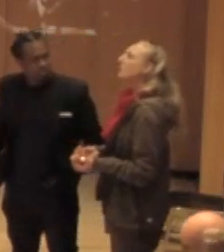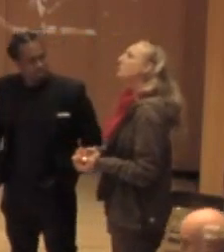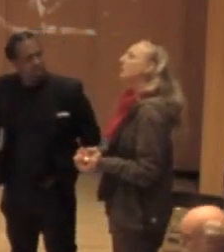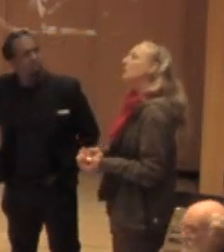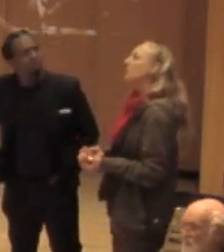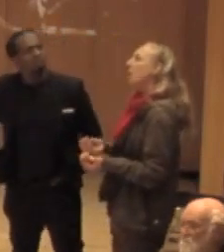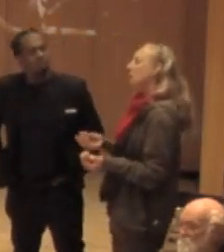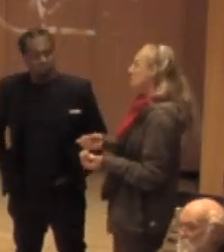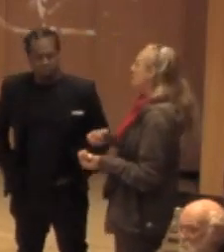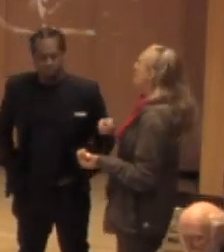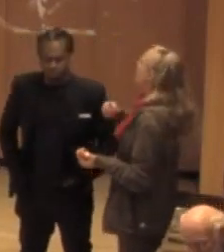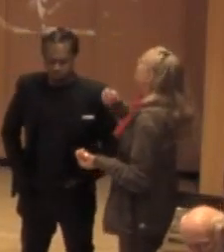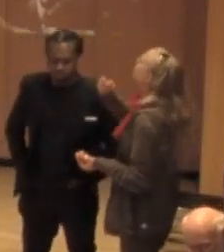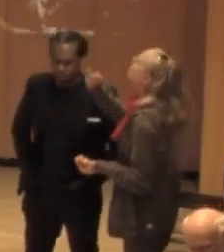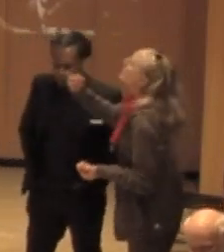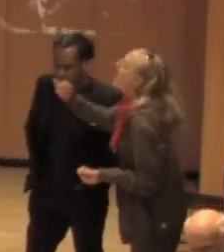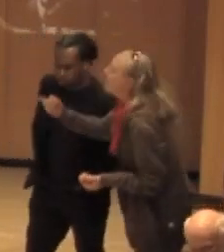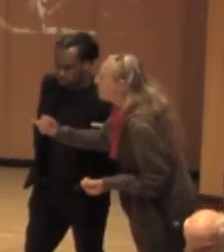e